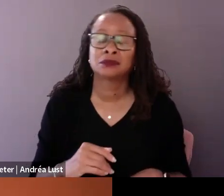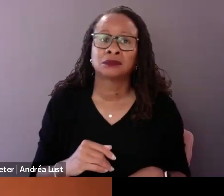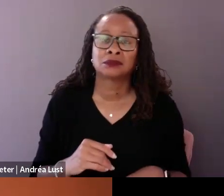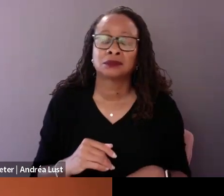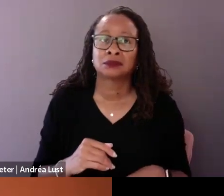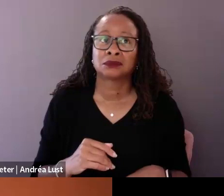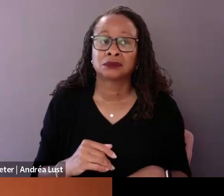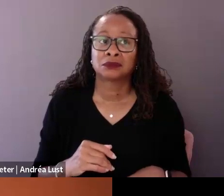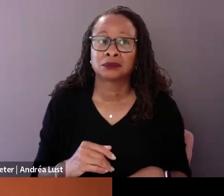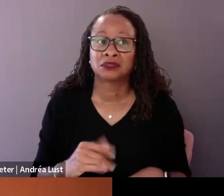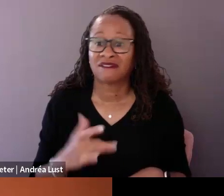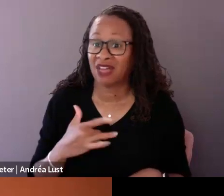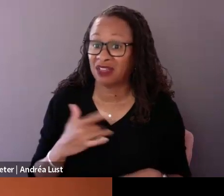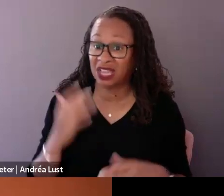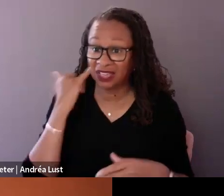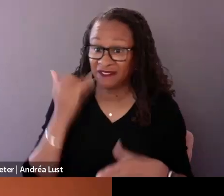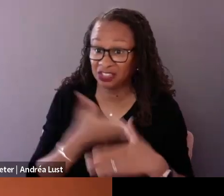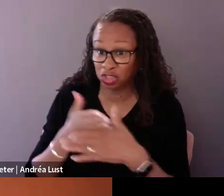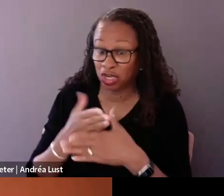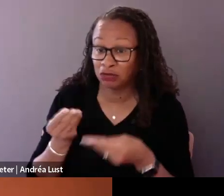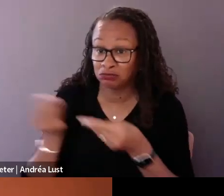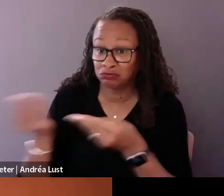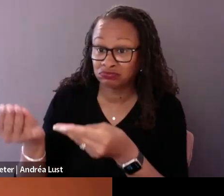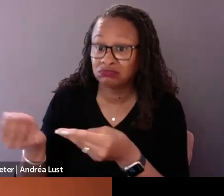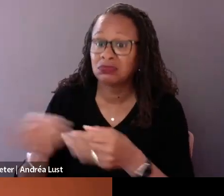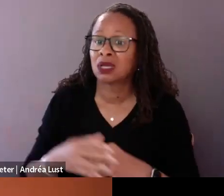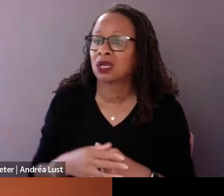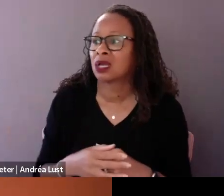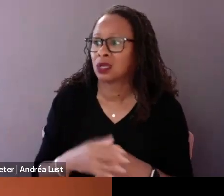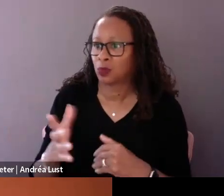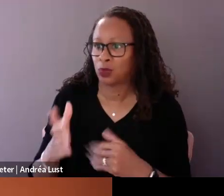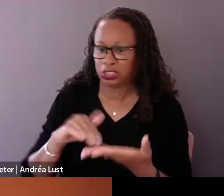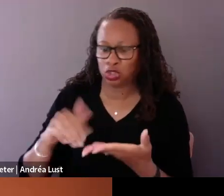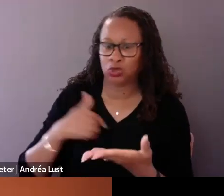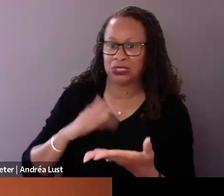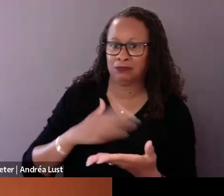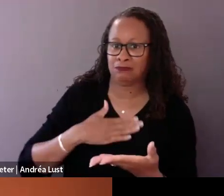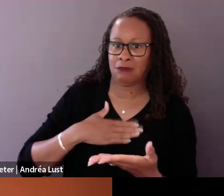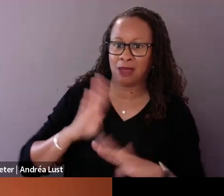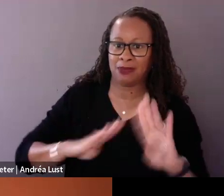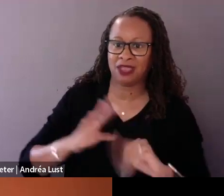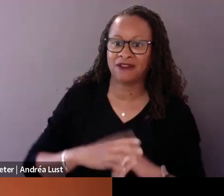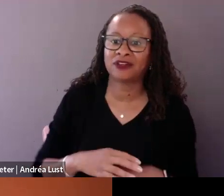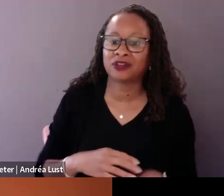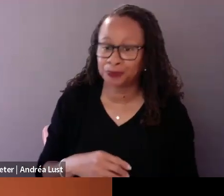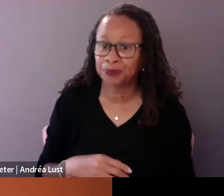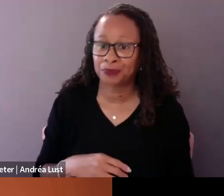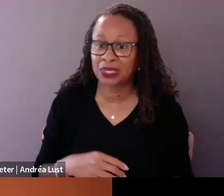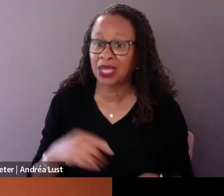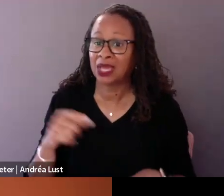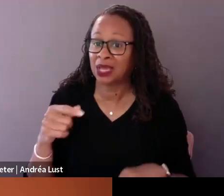these, what he would label as confessions. In actuality, they were confessions by